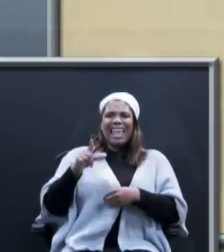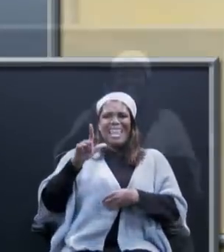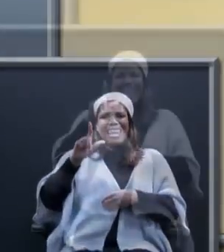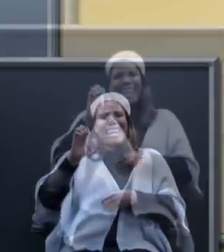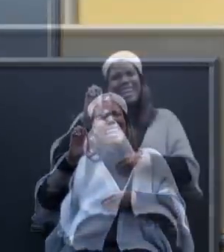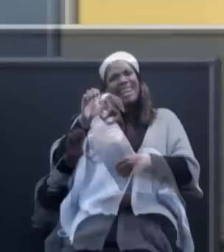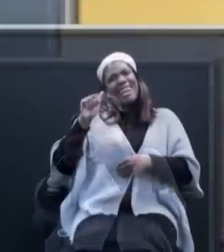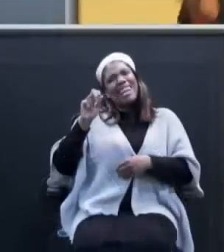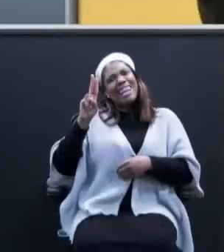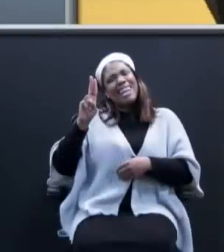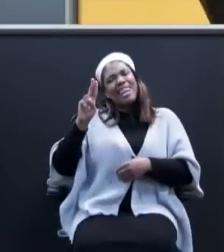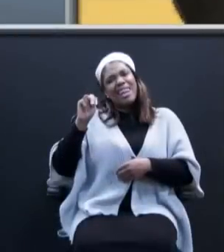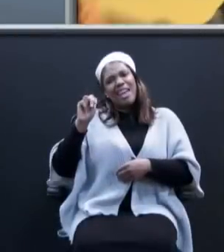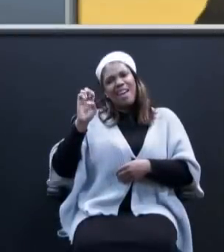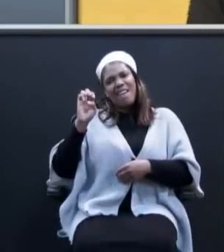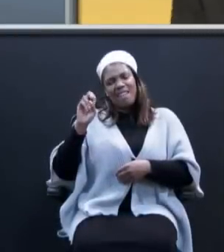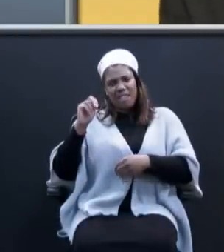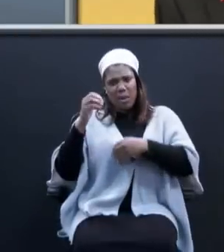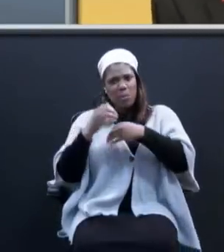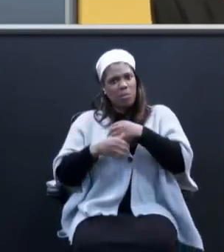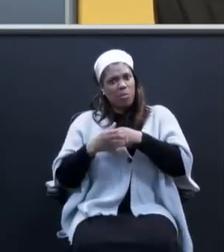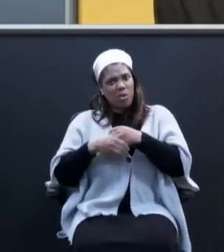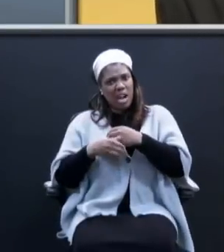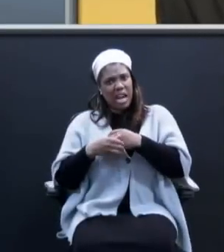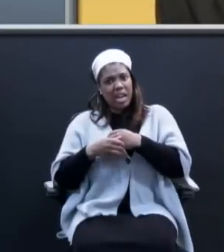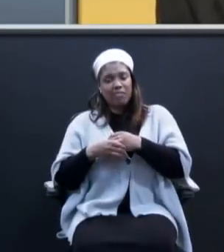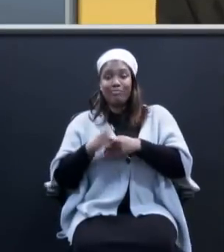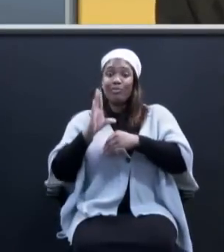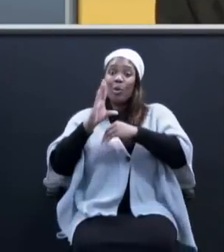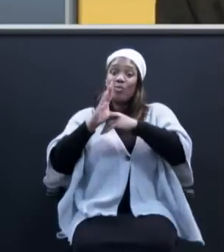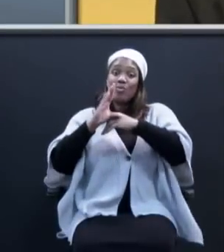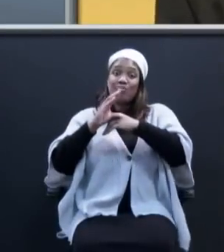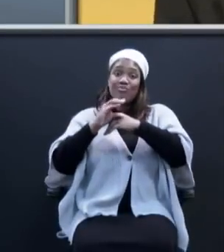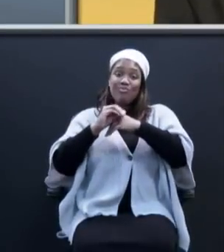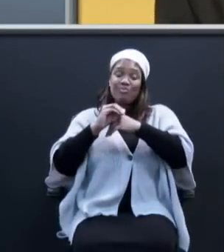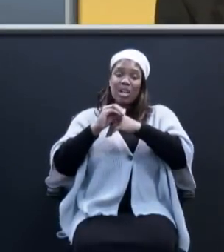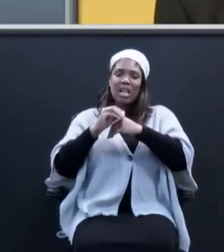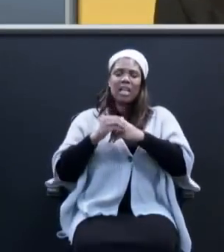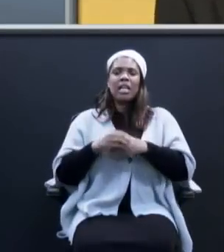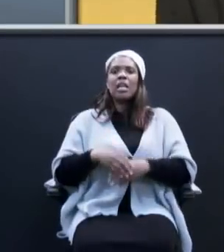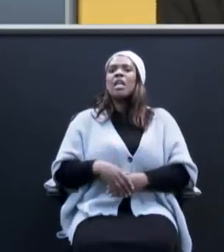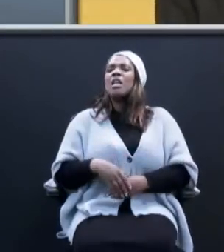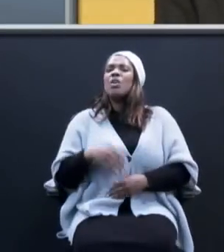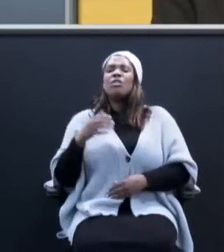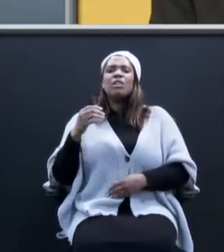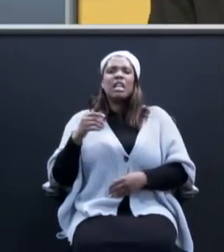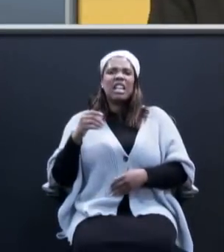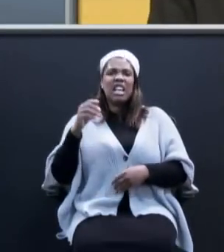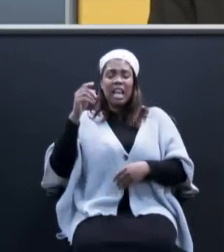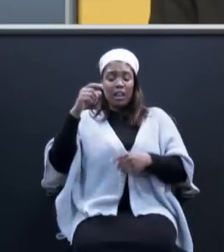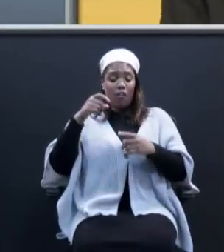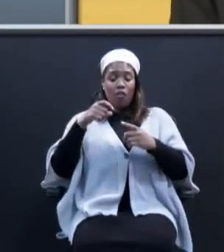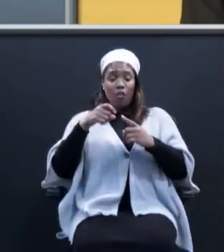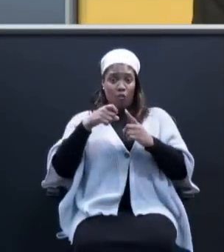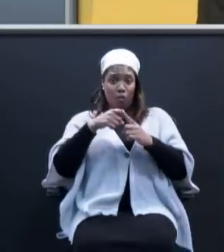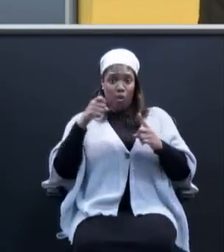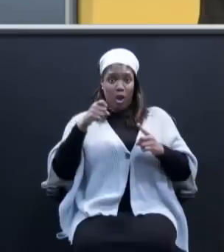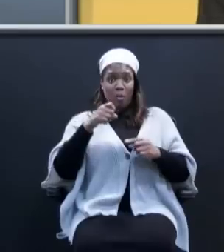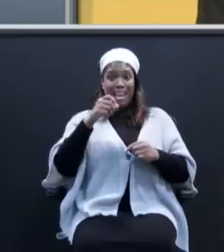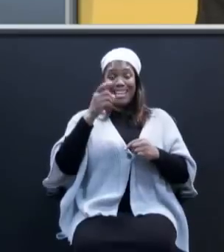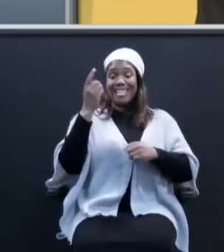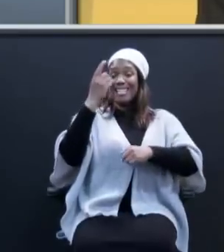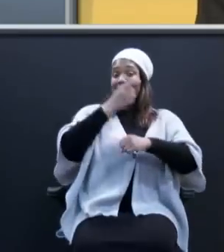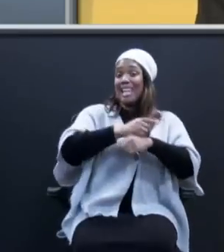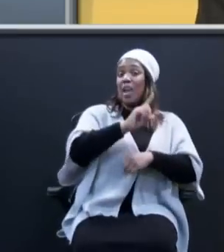God cut you off because you decided not to eat a piece of bread? Because the unleavened